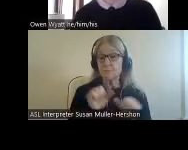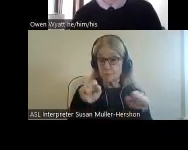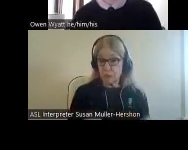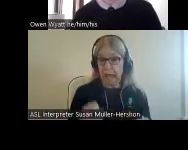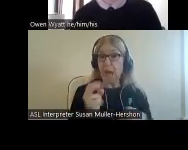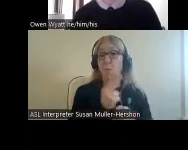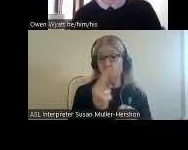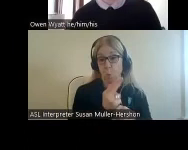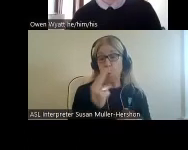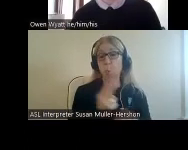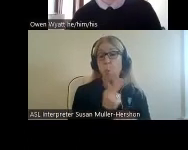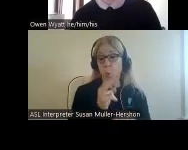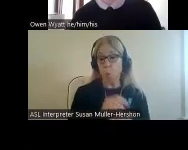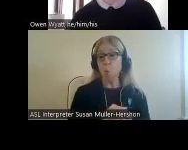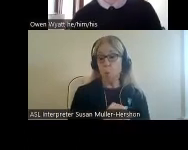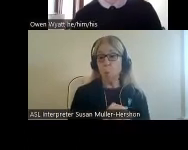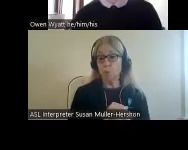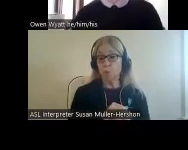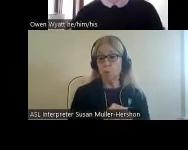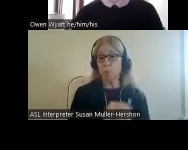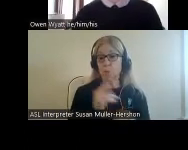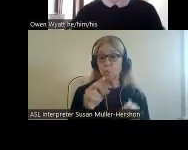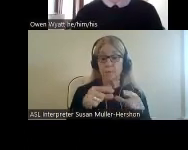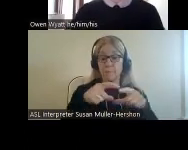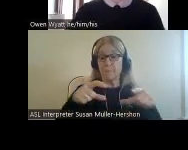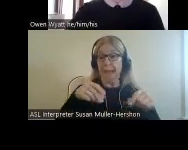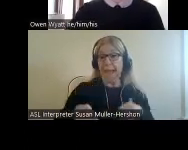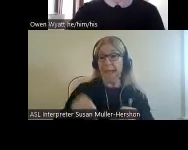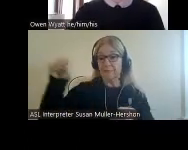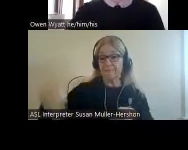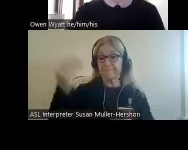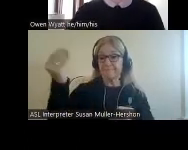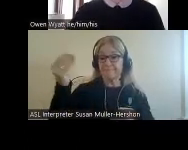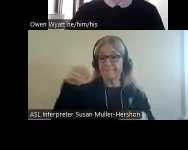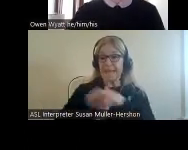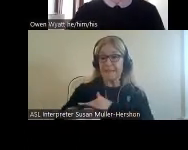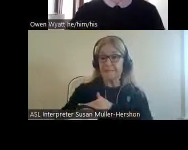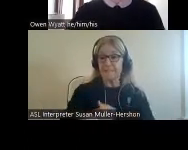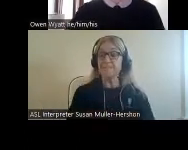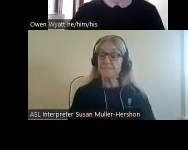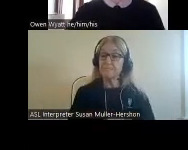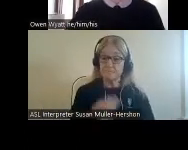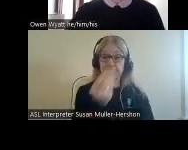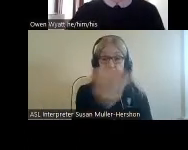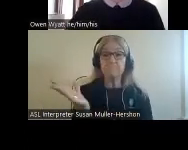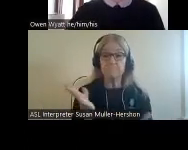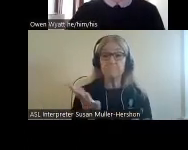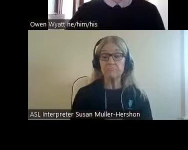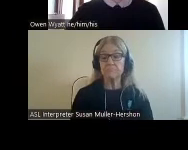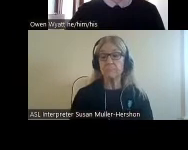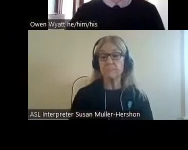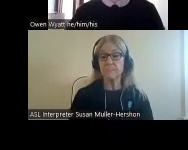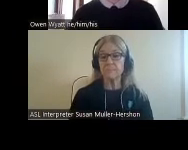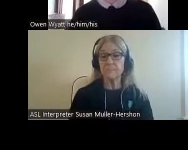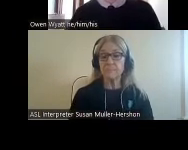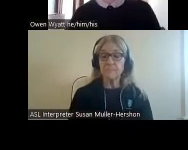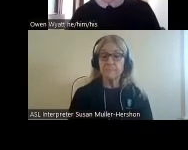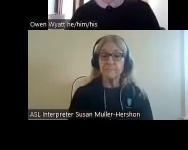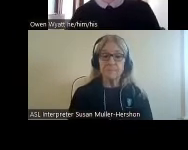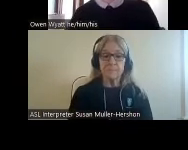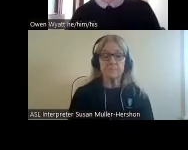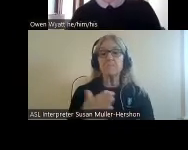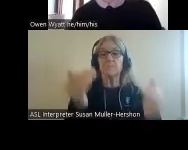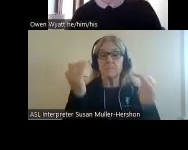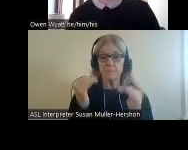access via your badge. So know that that's available too. So now onto this